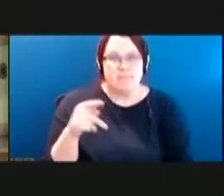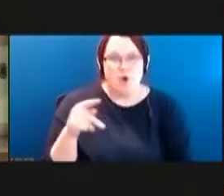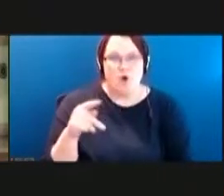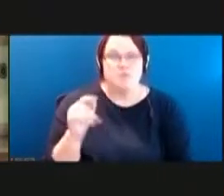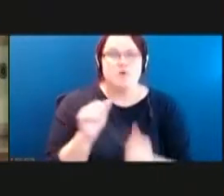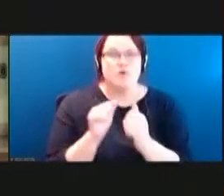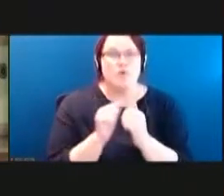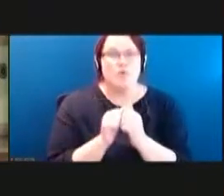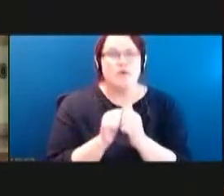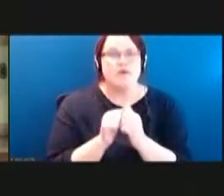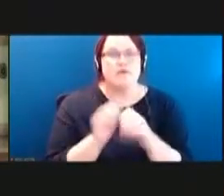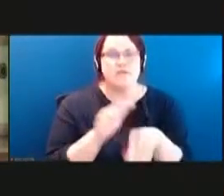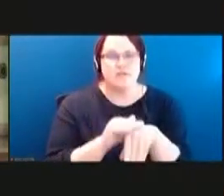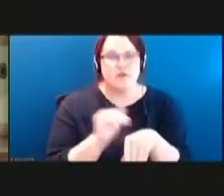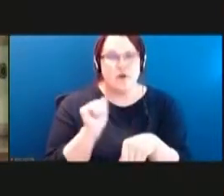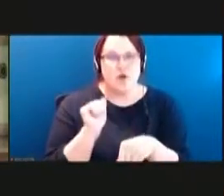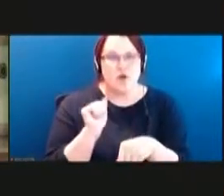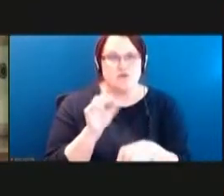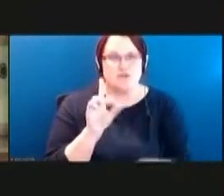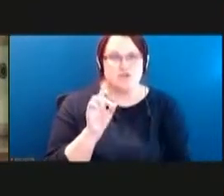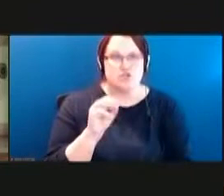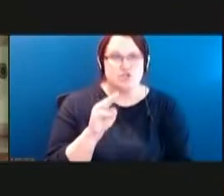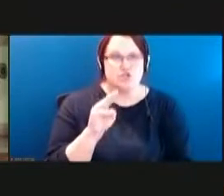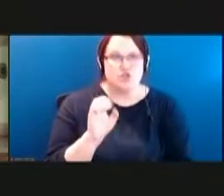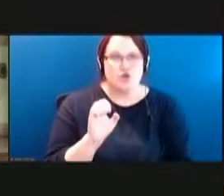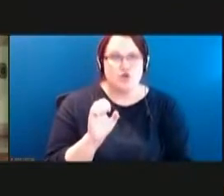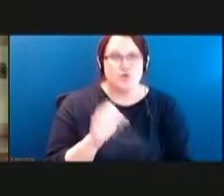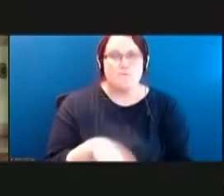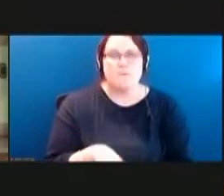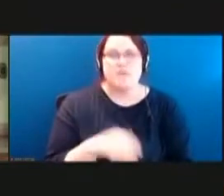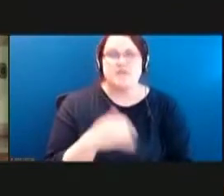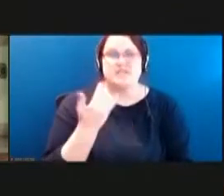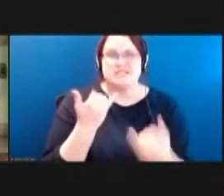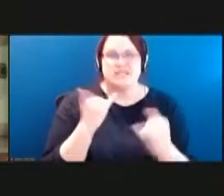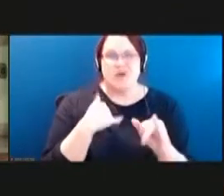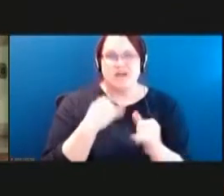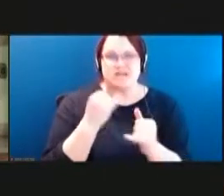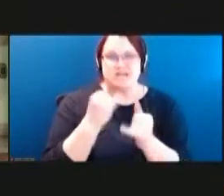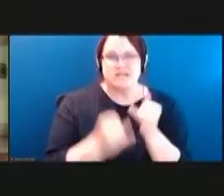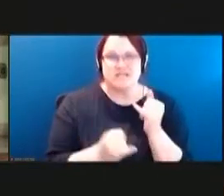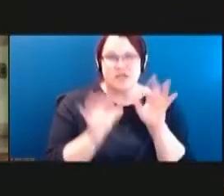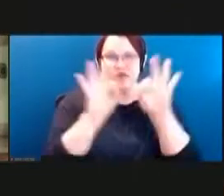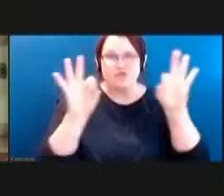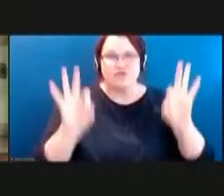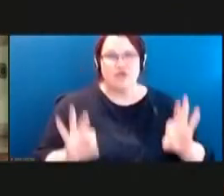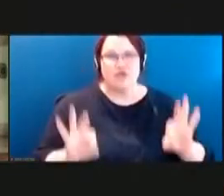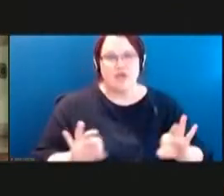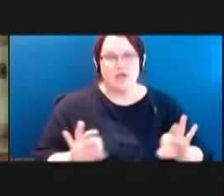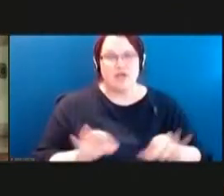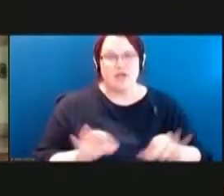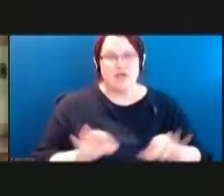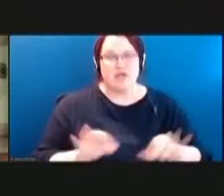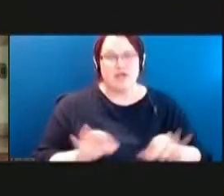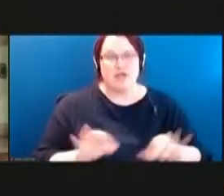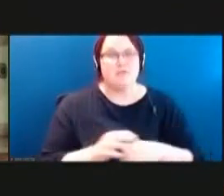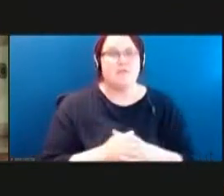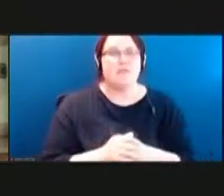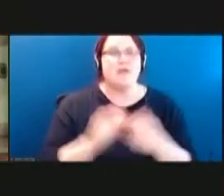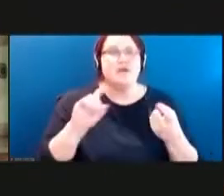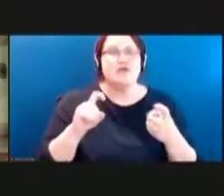dome, originally specified as steel frame structure. And the changes to that